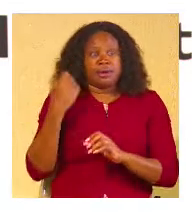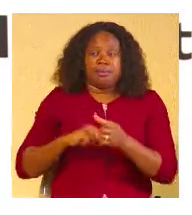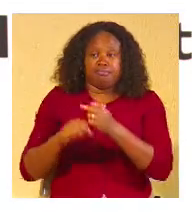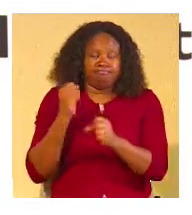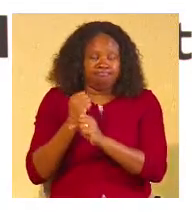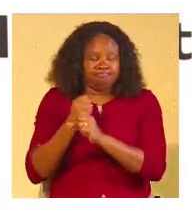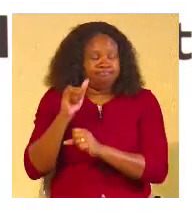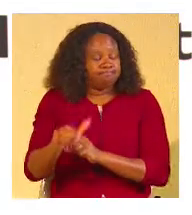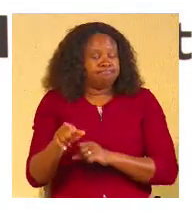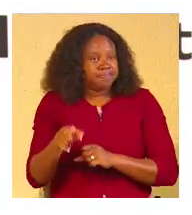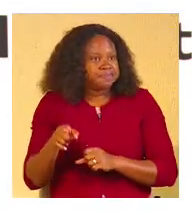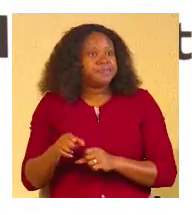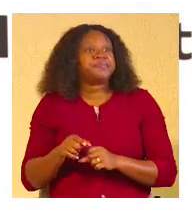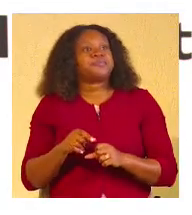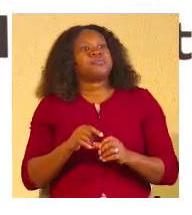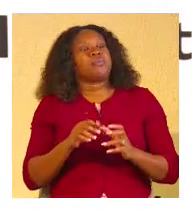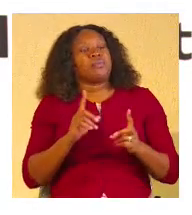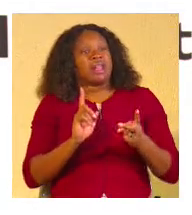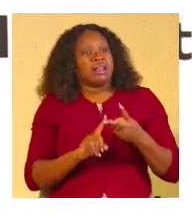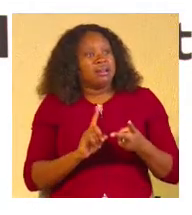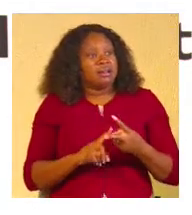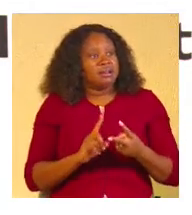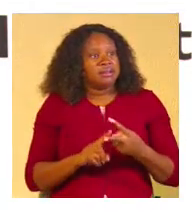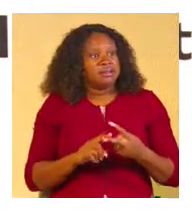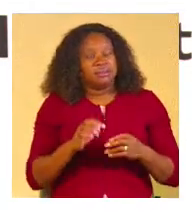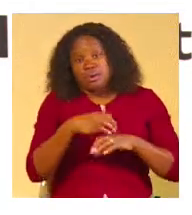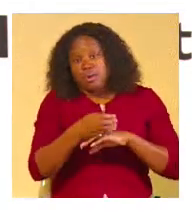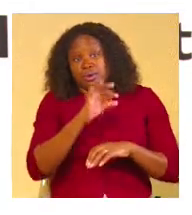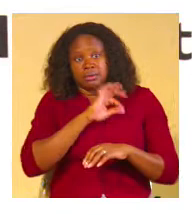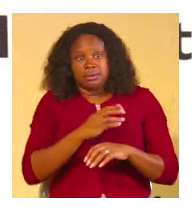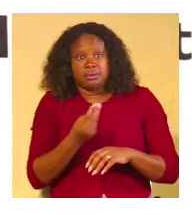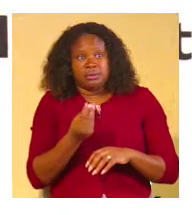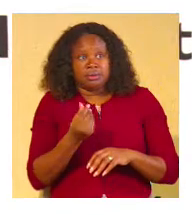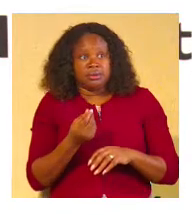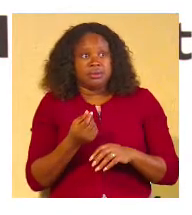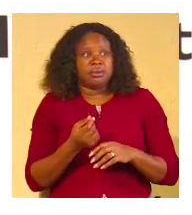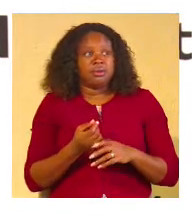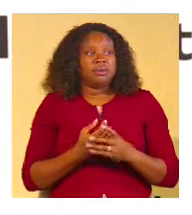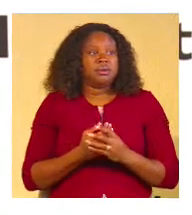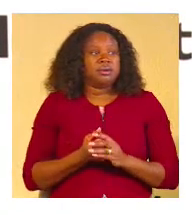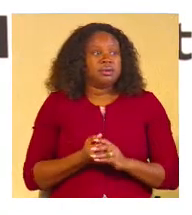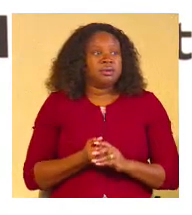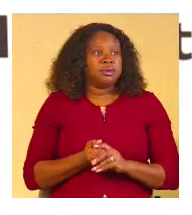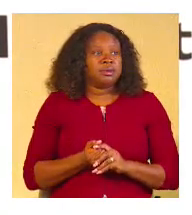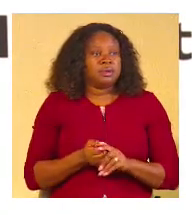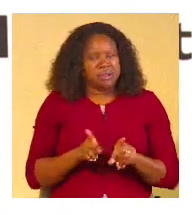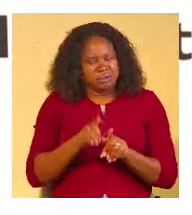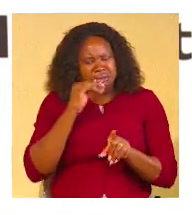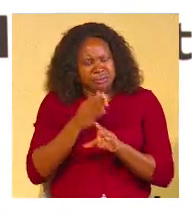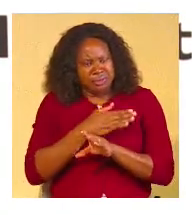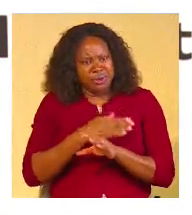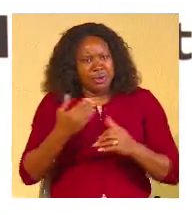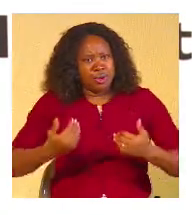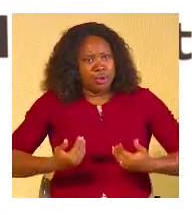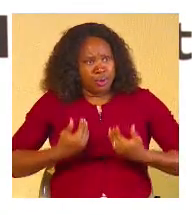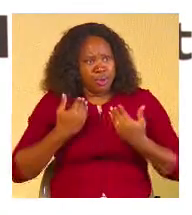matter. And in terms of the loss of income from the art industry, as I already mentioned, the youth